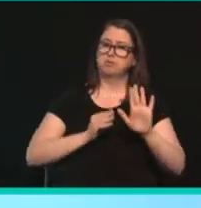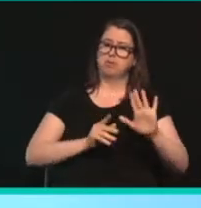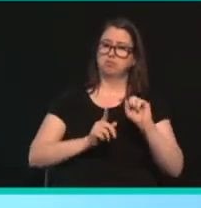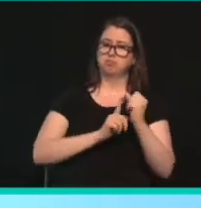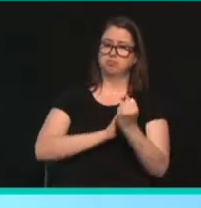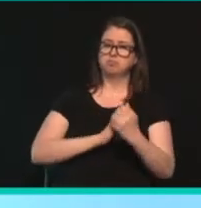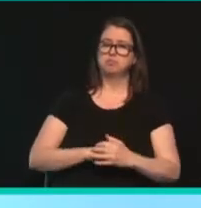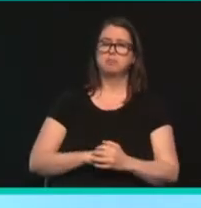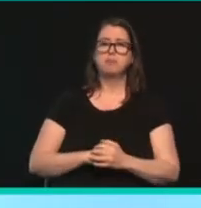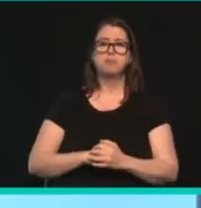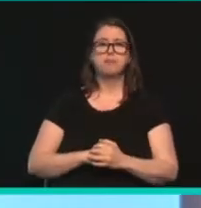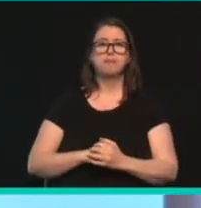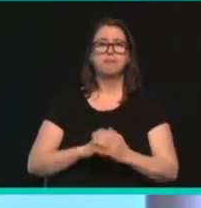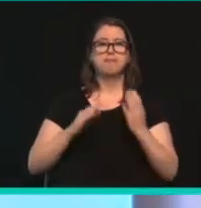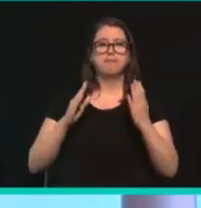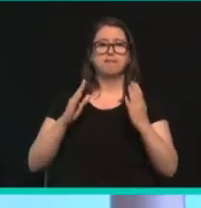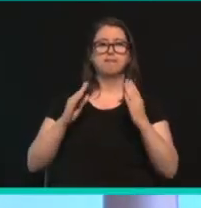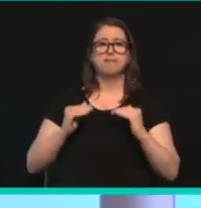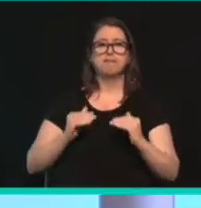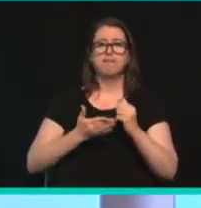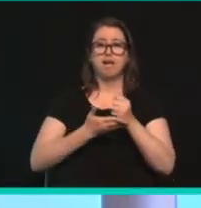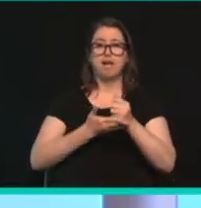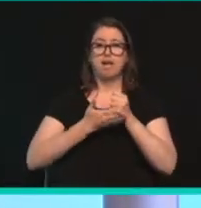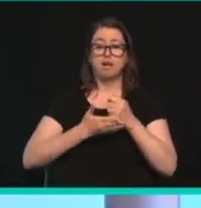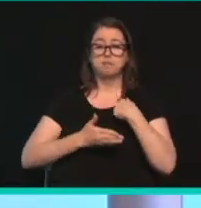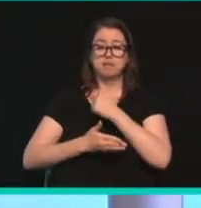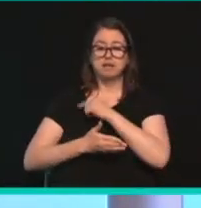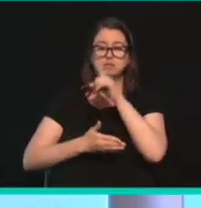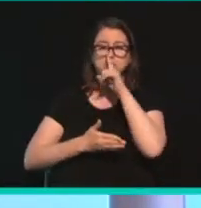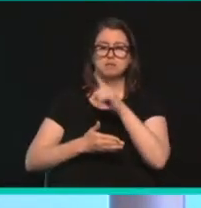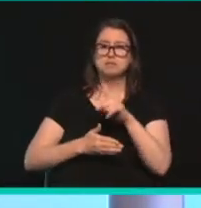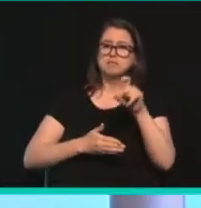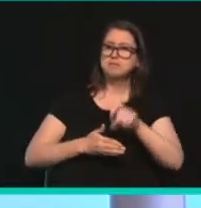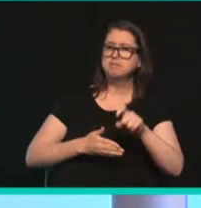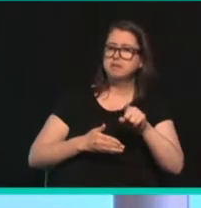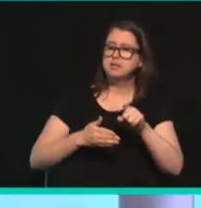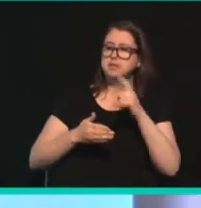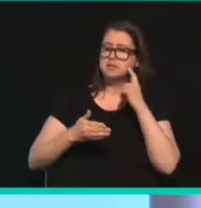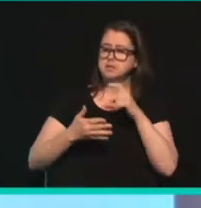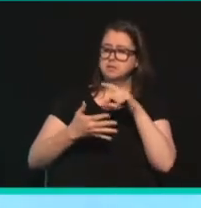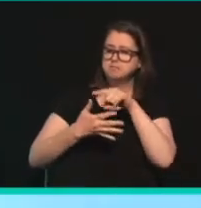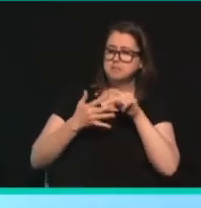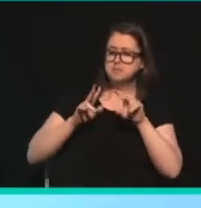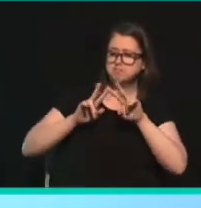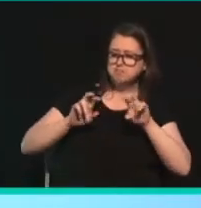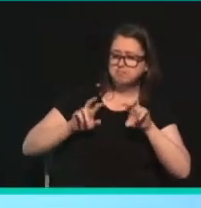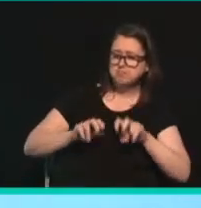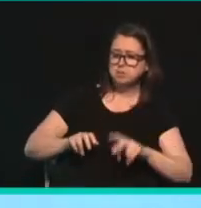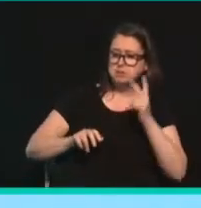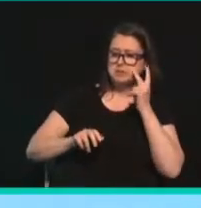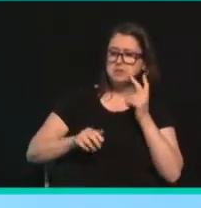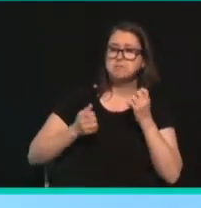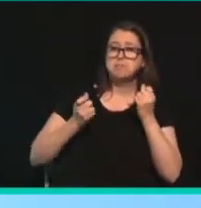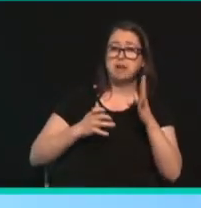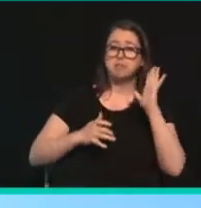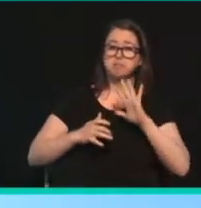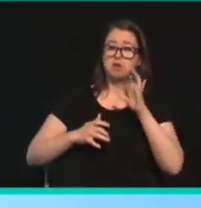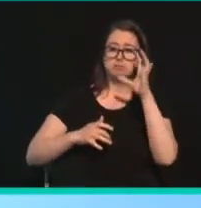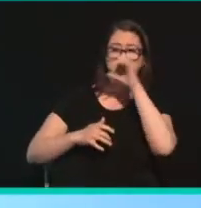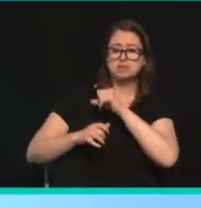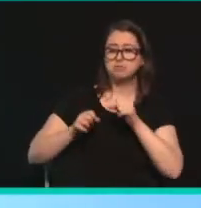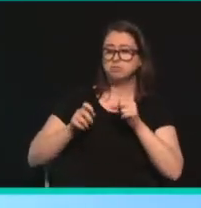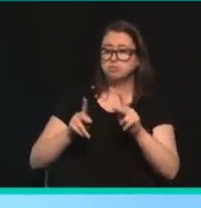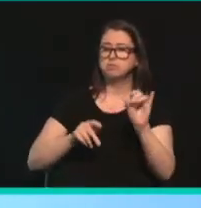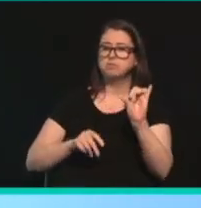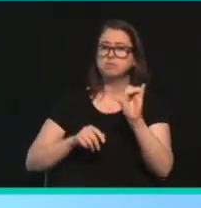It allows us to cut through the greatest needs, and it helps us to identify missed opportunities as well. Now,